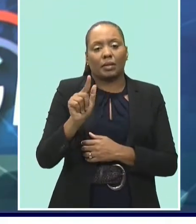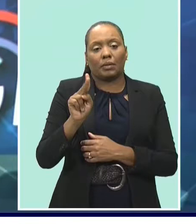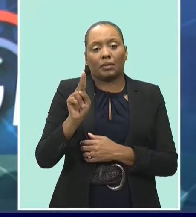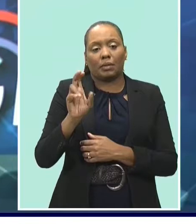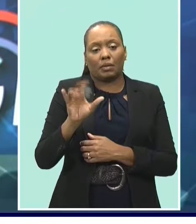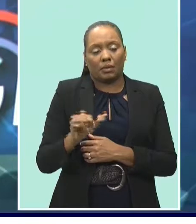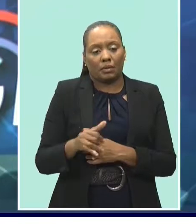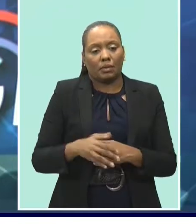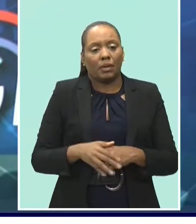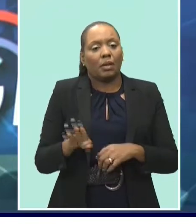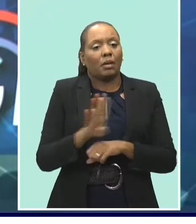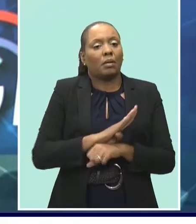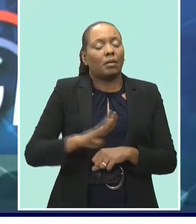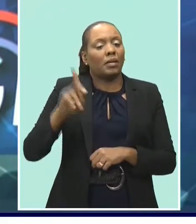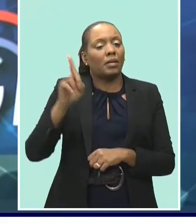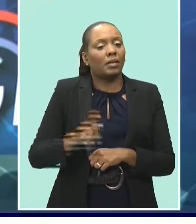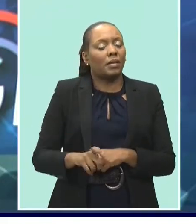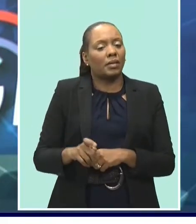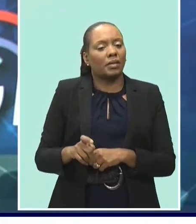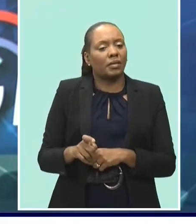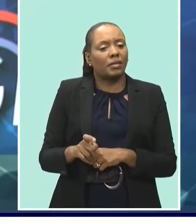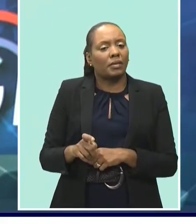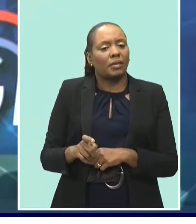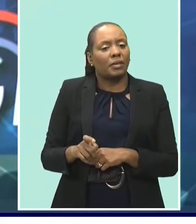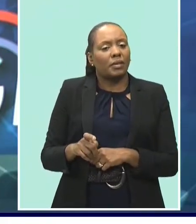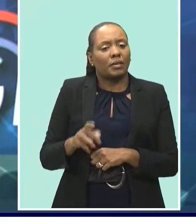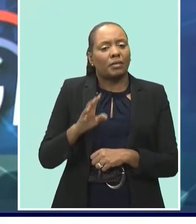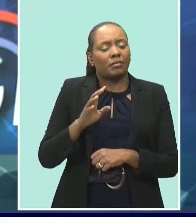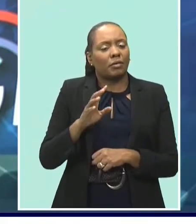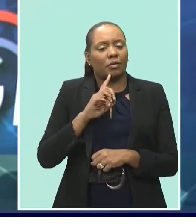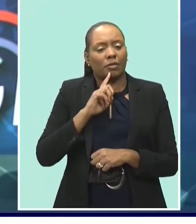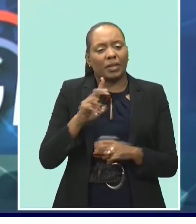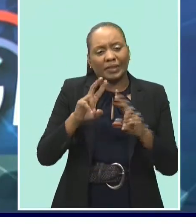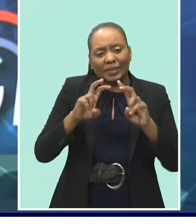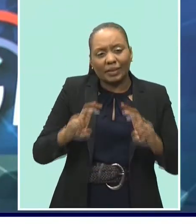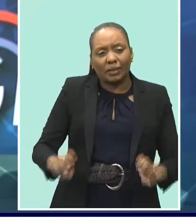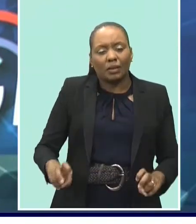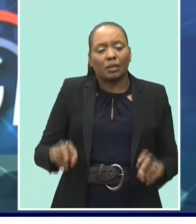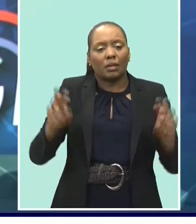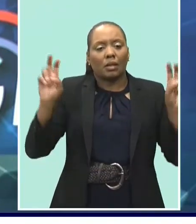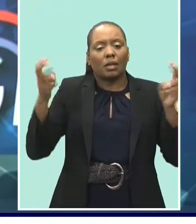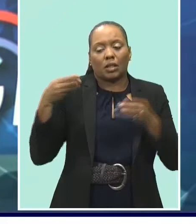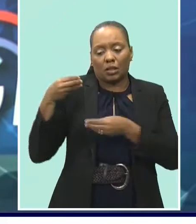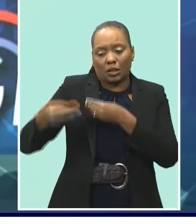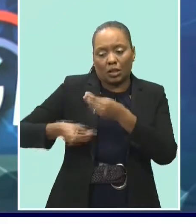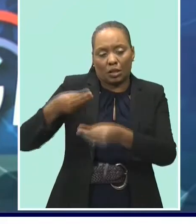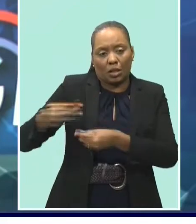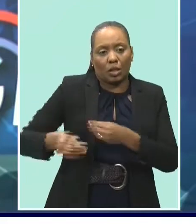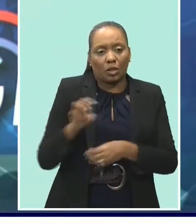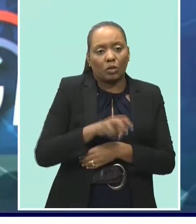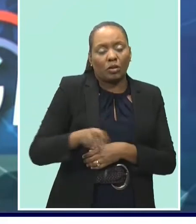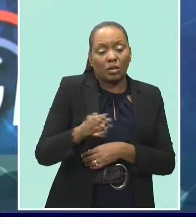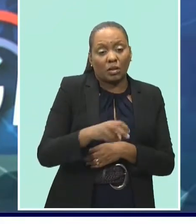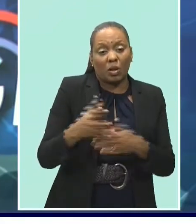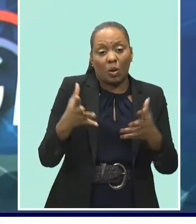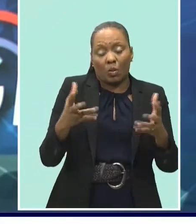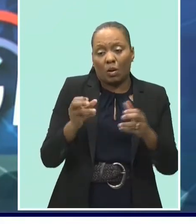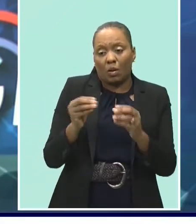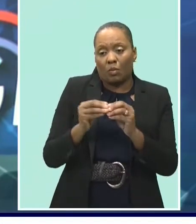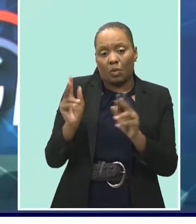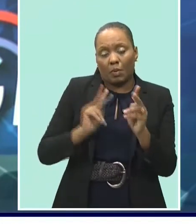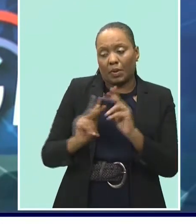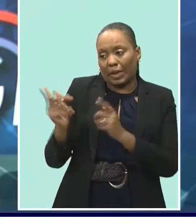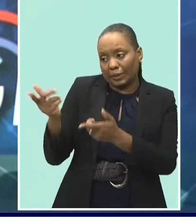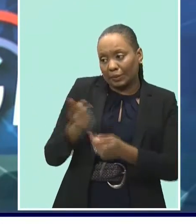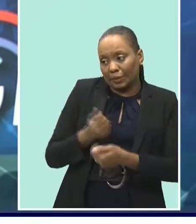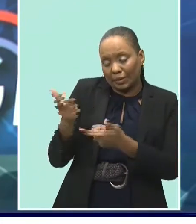Barbados must look at tapping into genealogy tourism as it embarks on new streams of attracting visitors. As